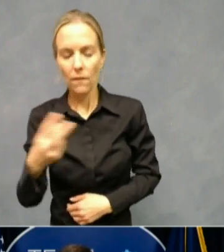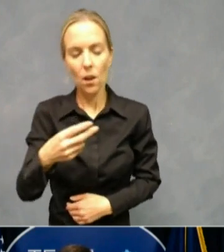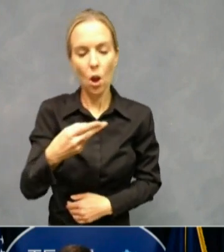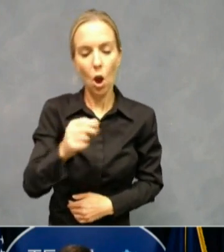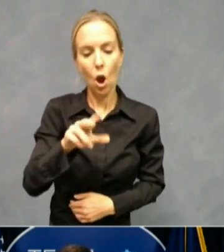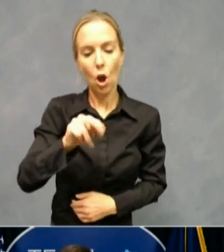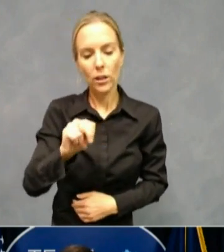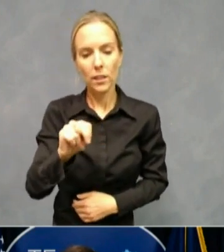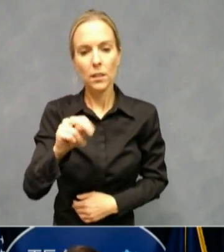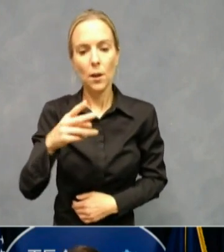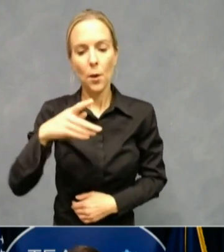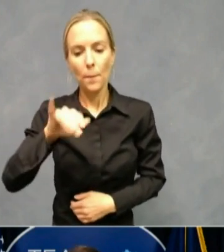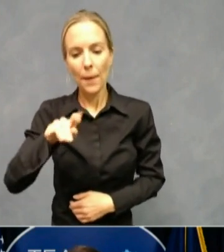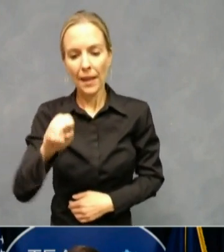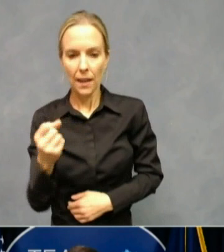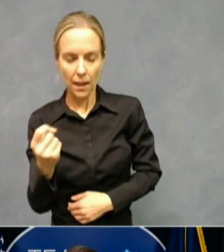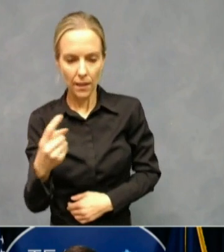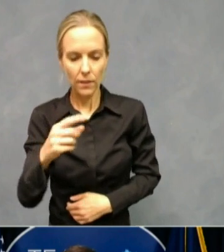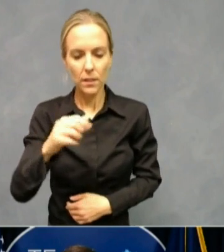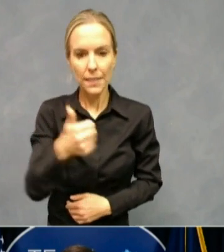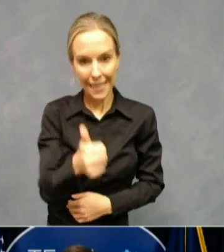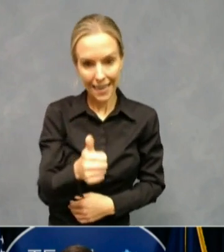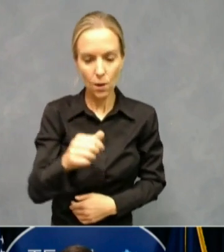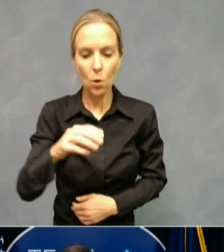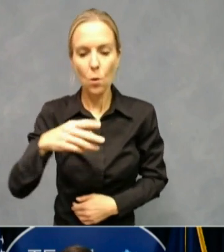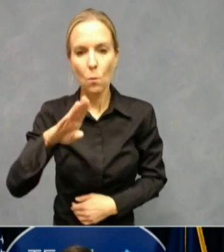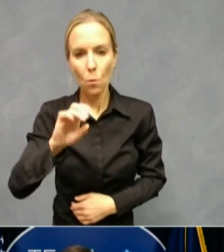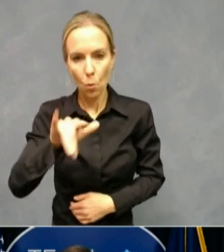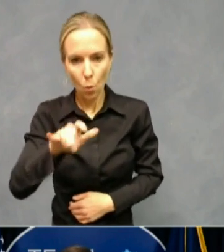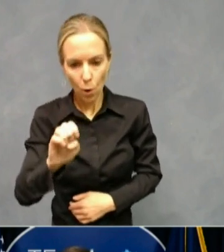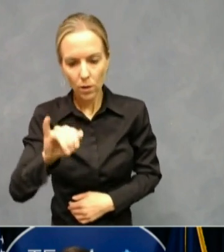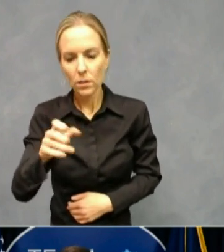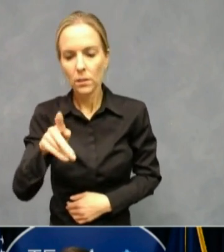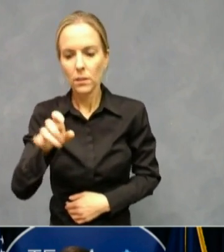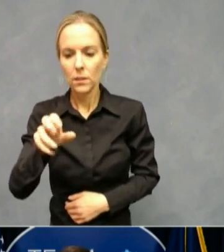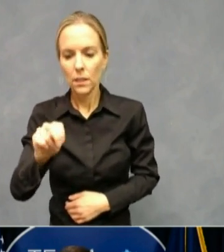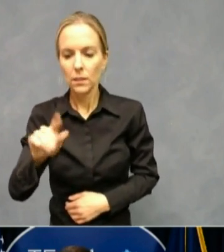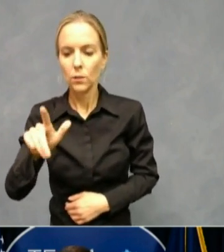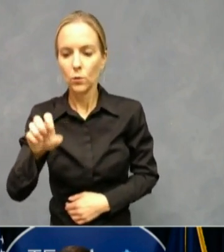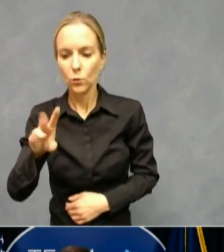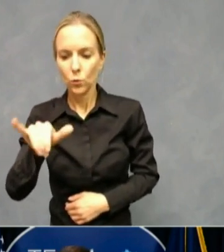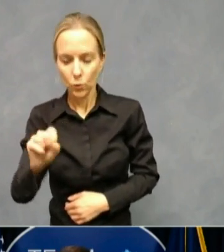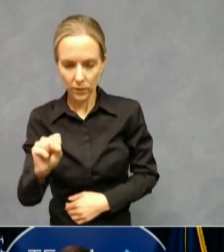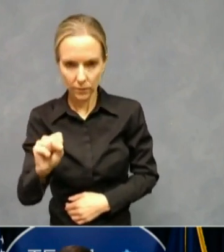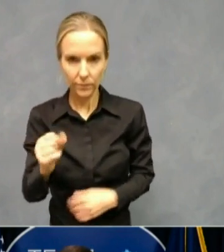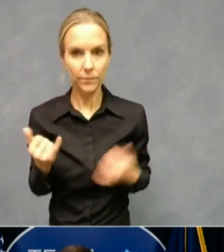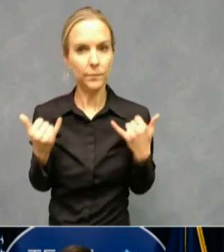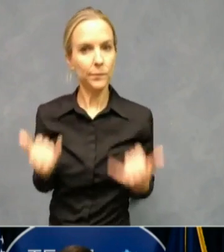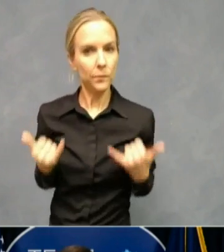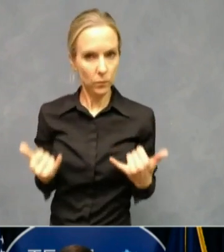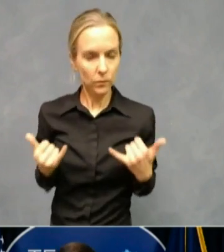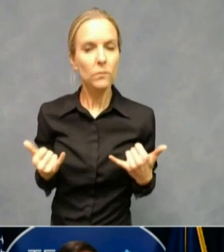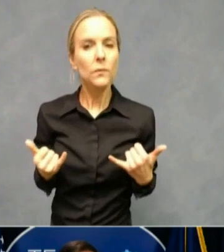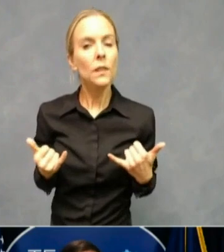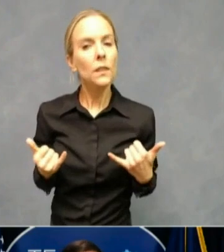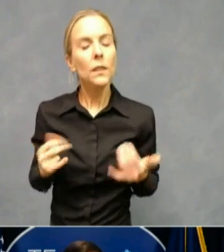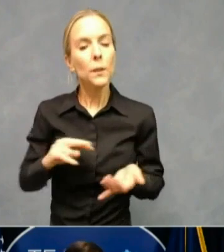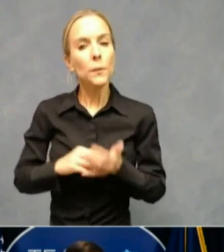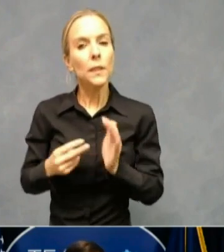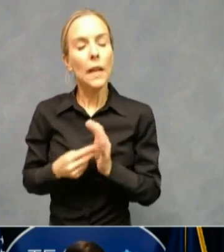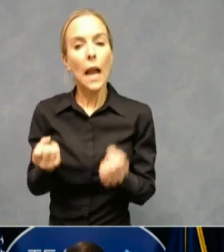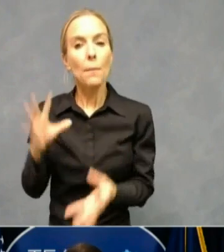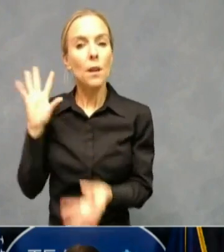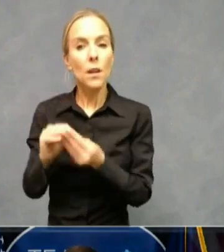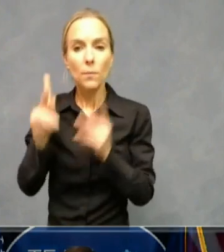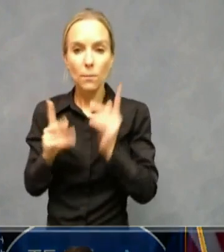in Boyle, Jackson, and Lewis. Today, we've also lost an additional 3